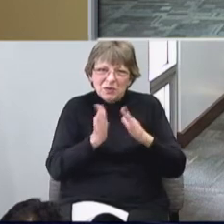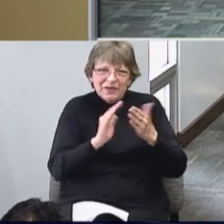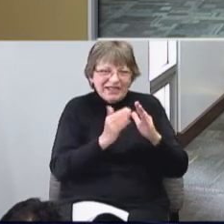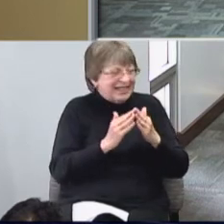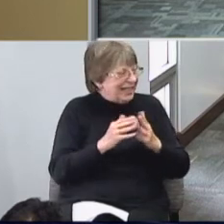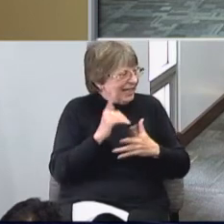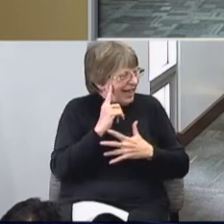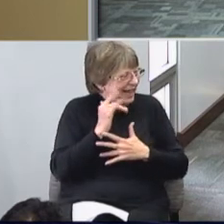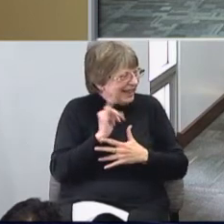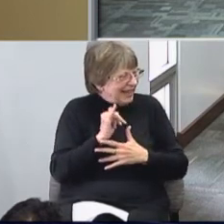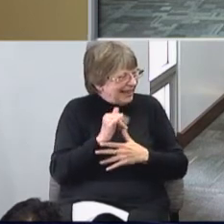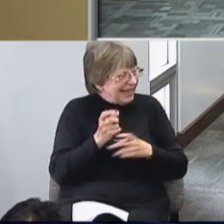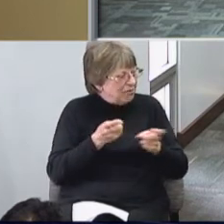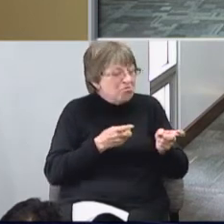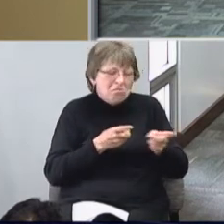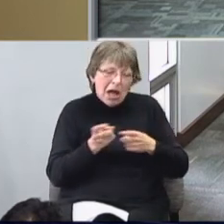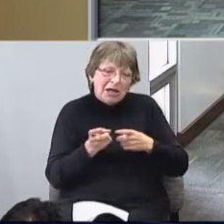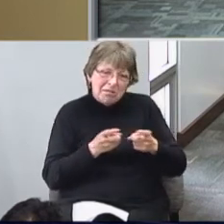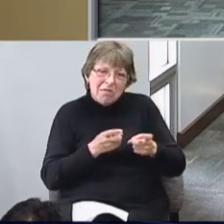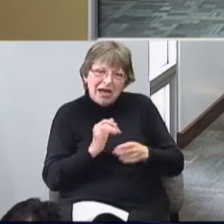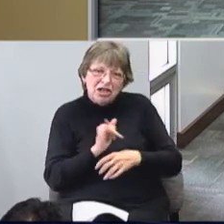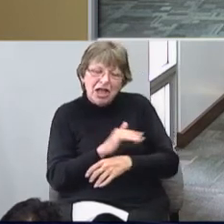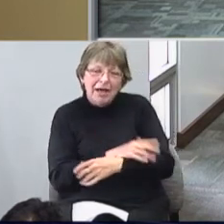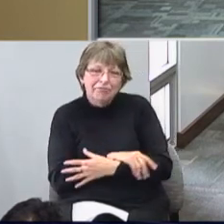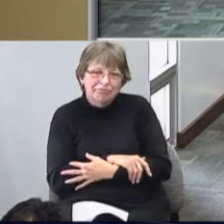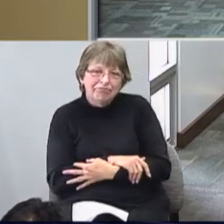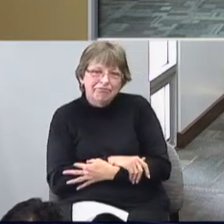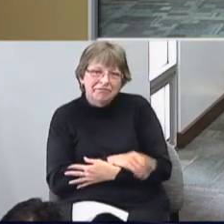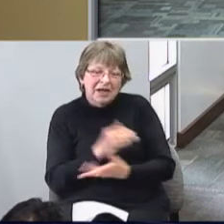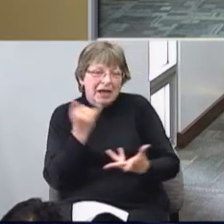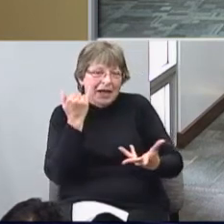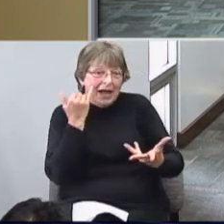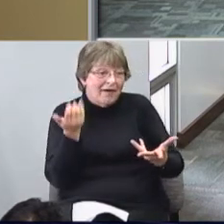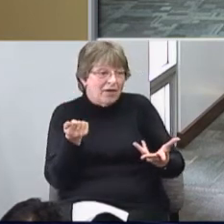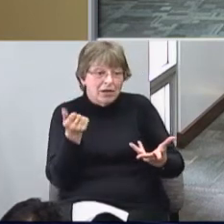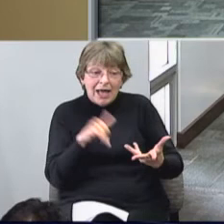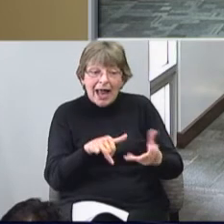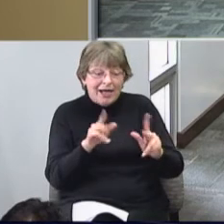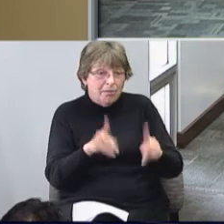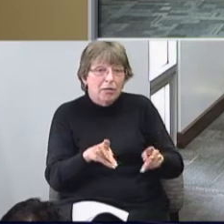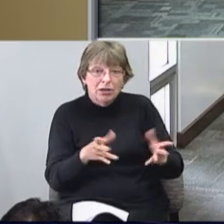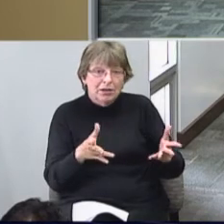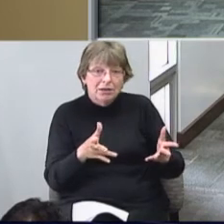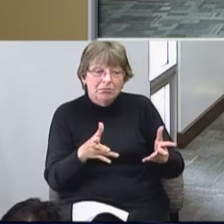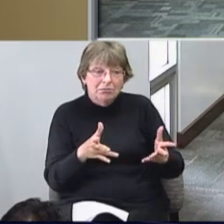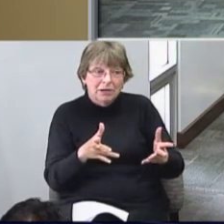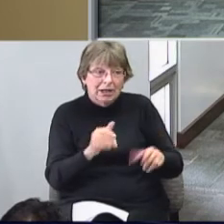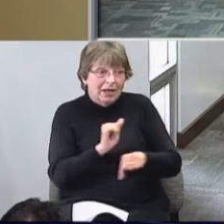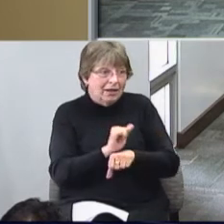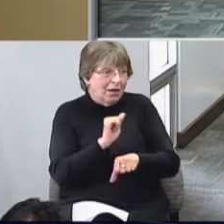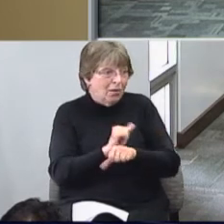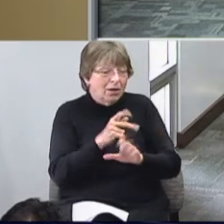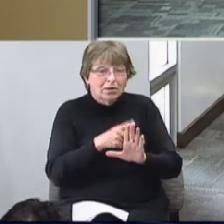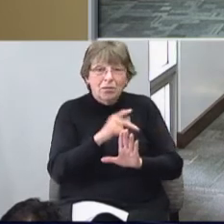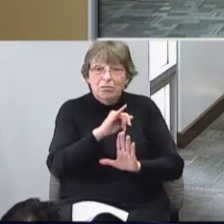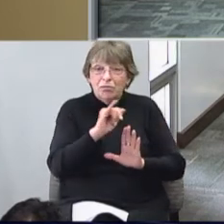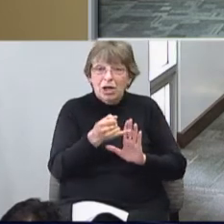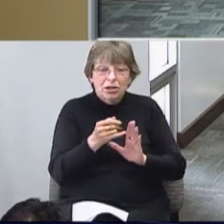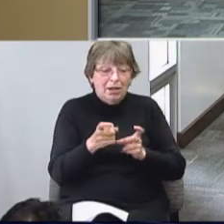I think that I can manage to do that. If there's anybody that does project management in this